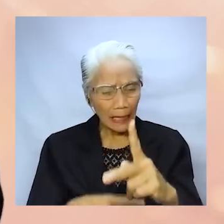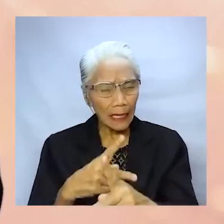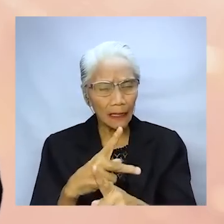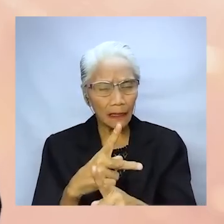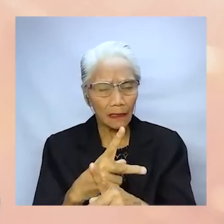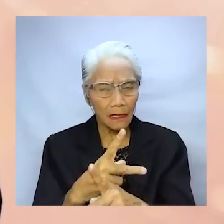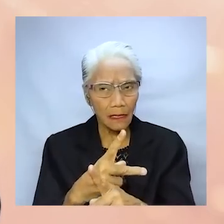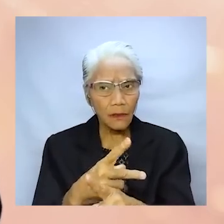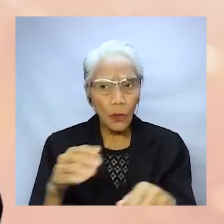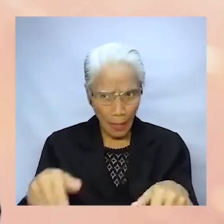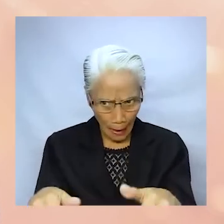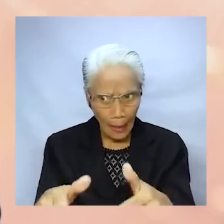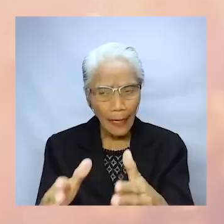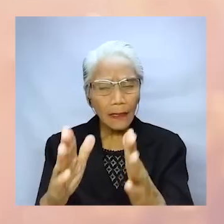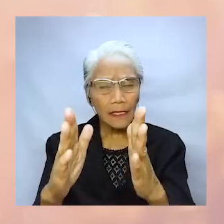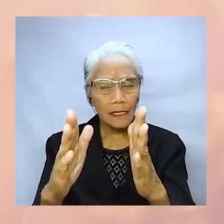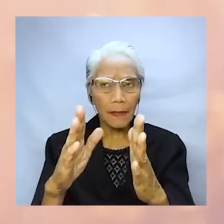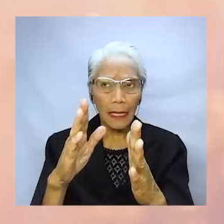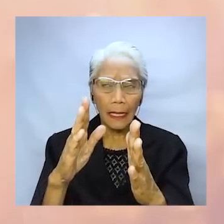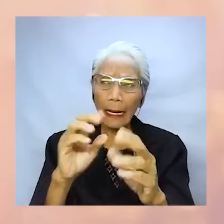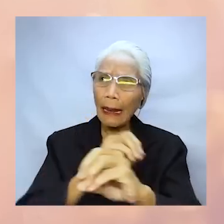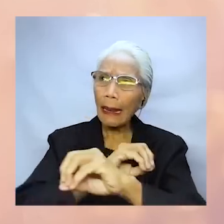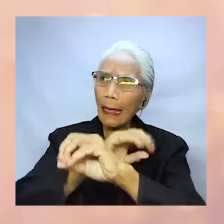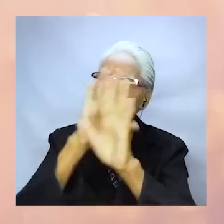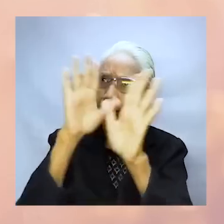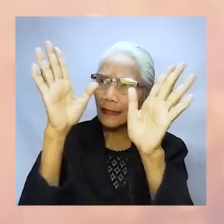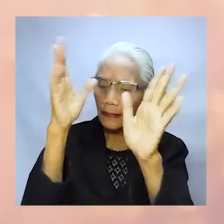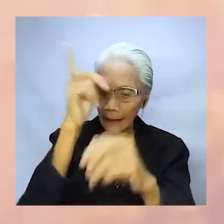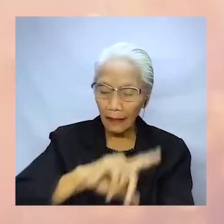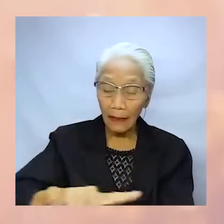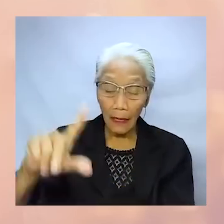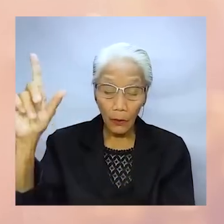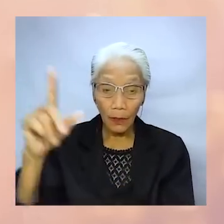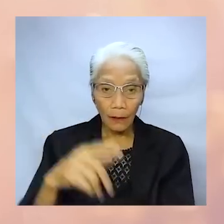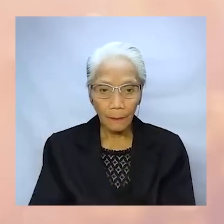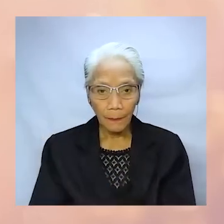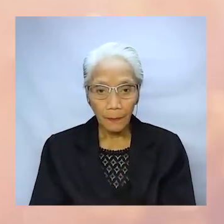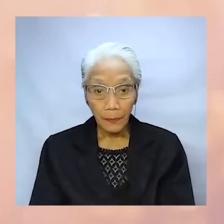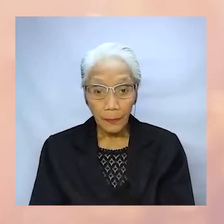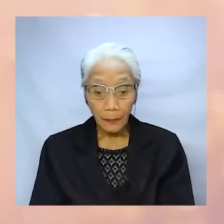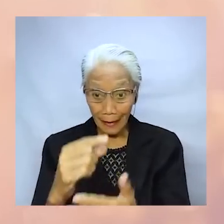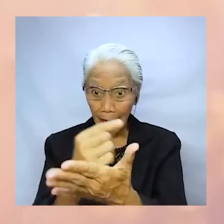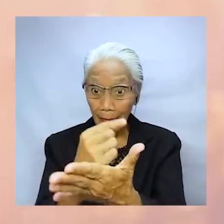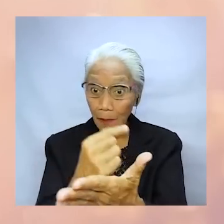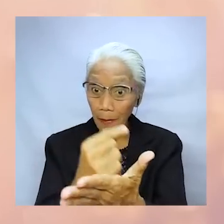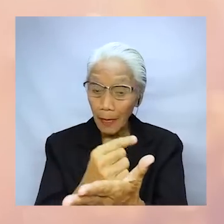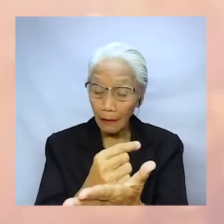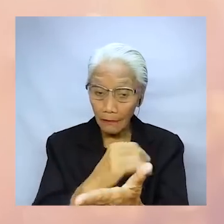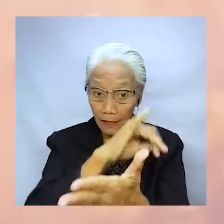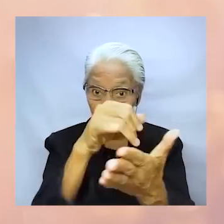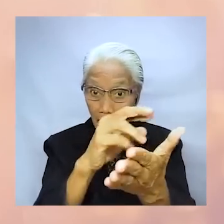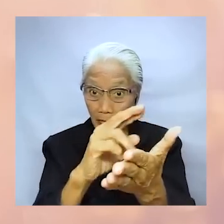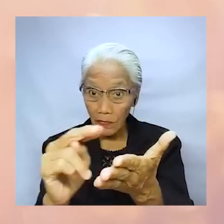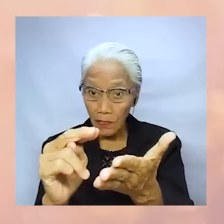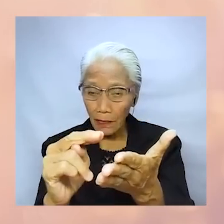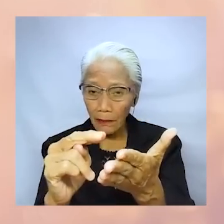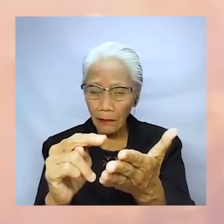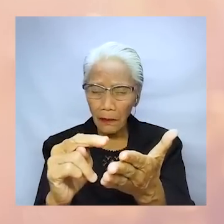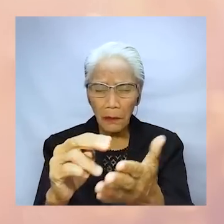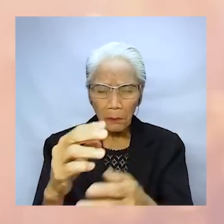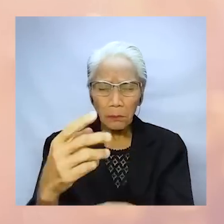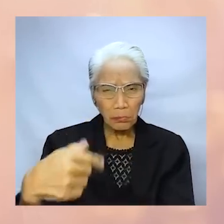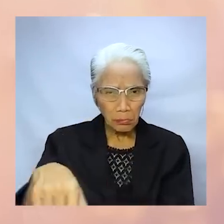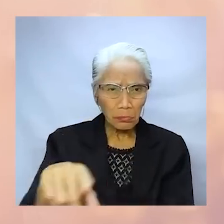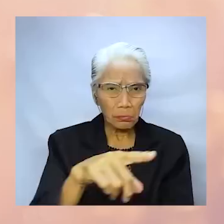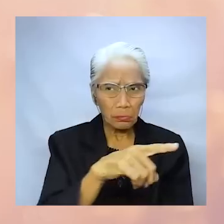light in the Lord. In the Gospel from St. John, we are all in a